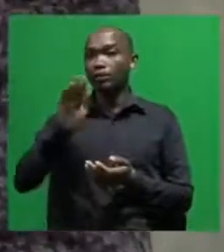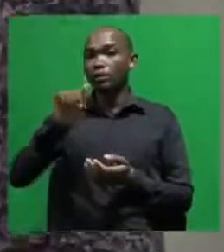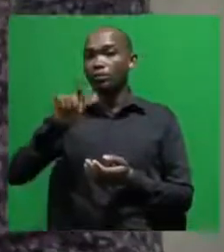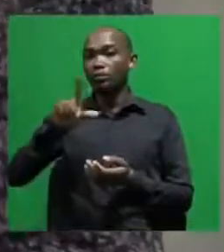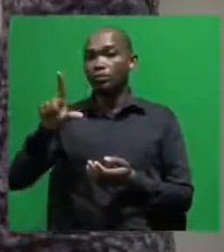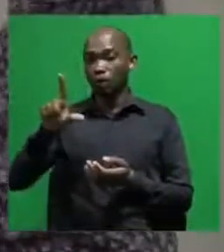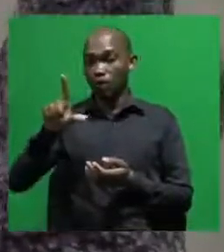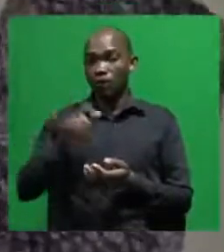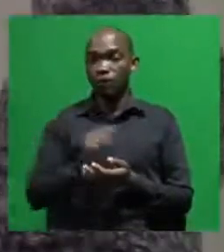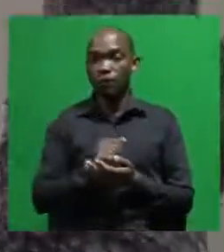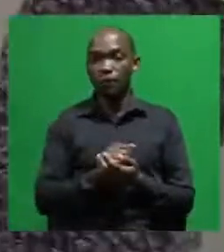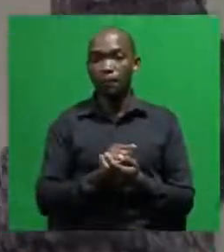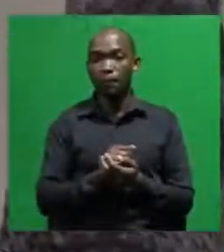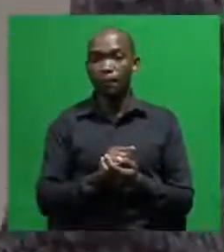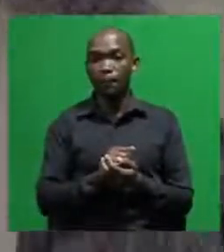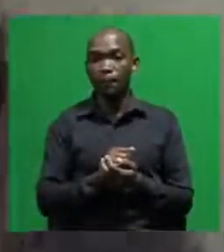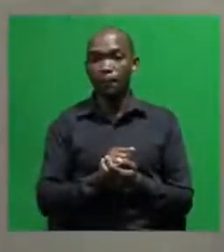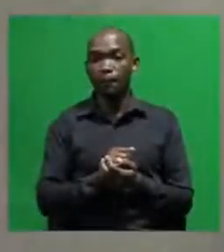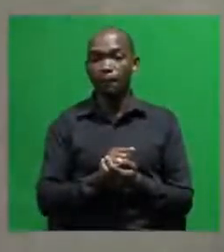ball